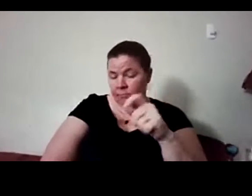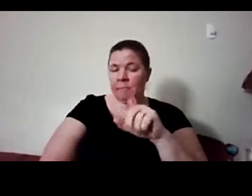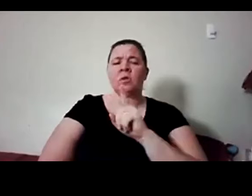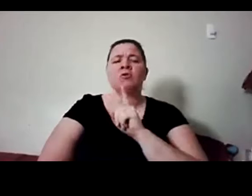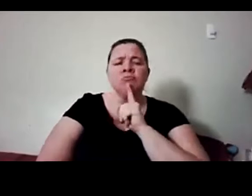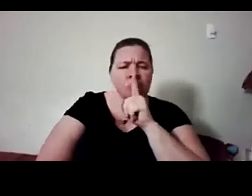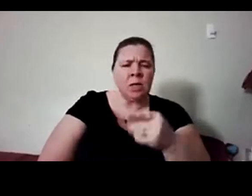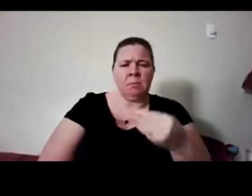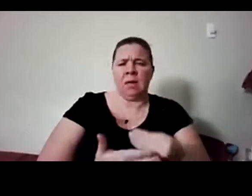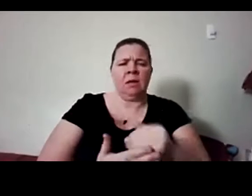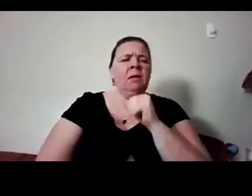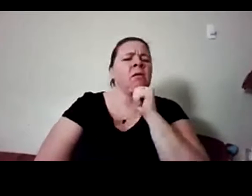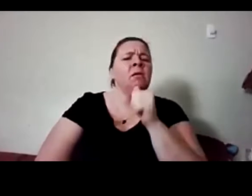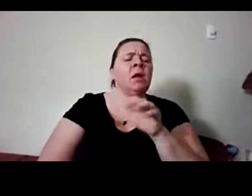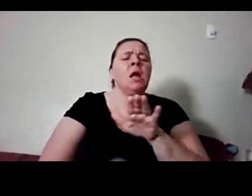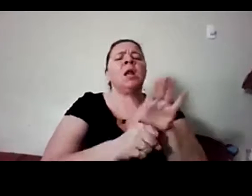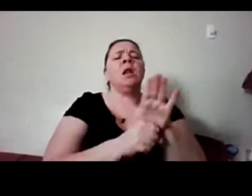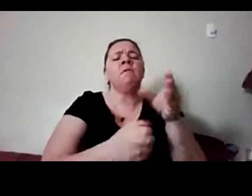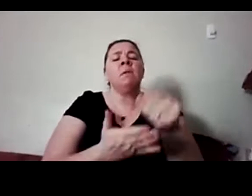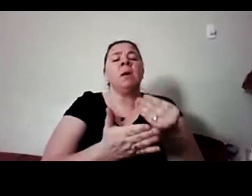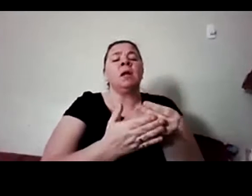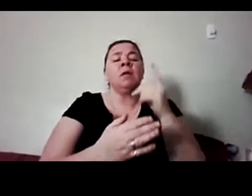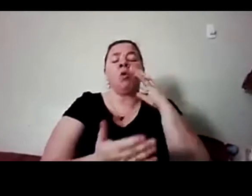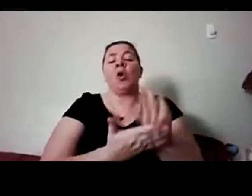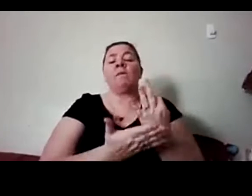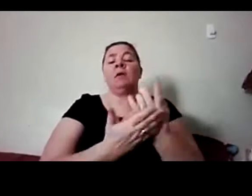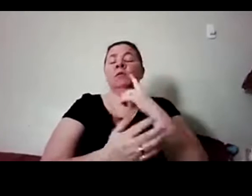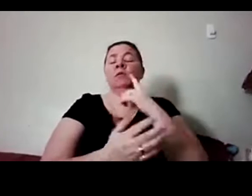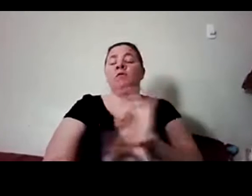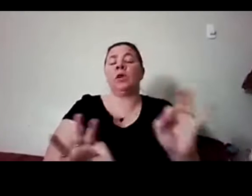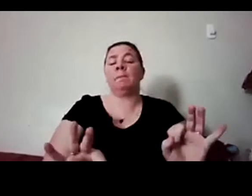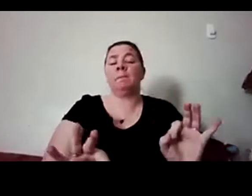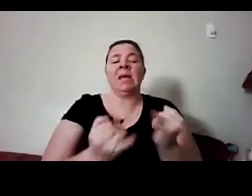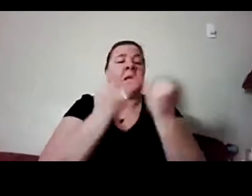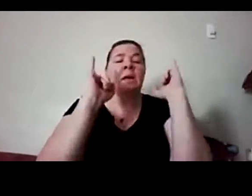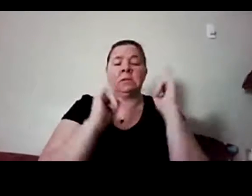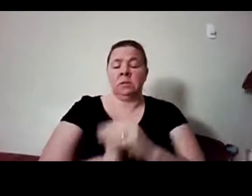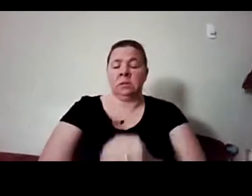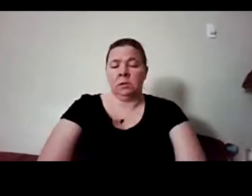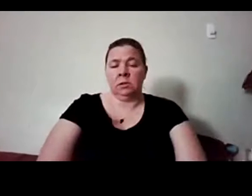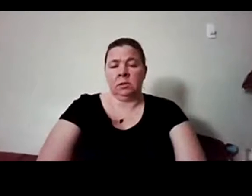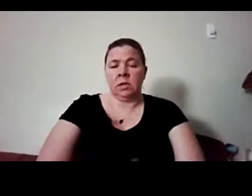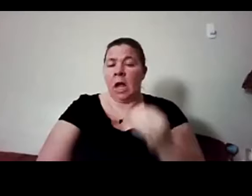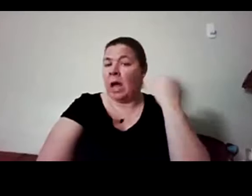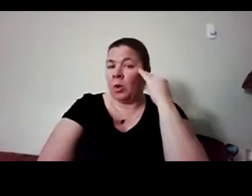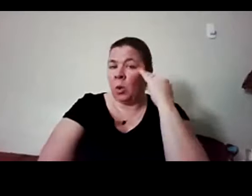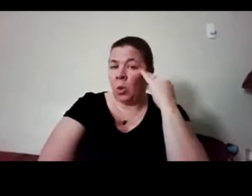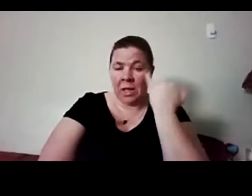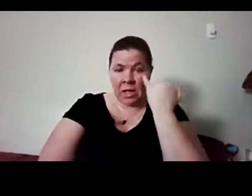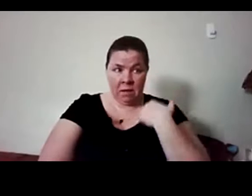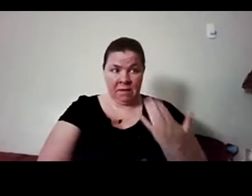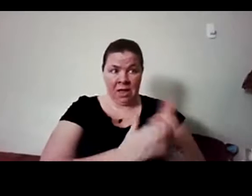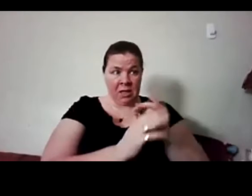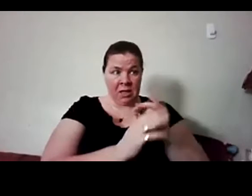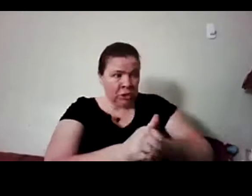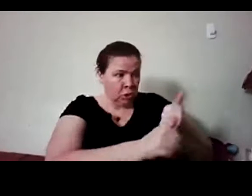money. Enough money to give me financial freedom, financial independence. And I know if I were to ask each